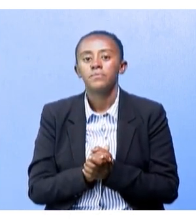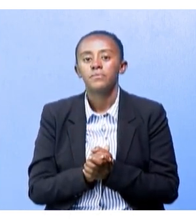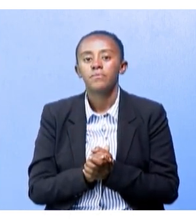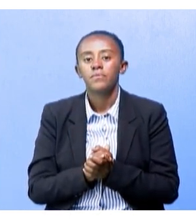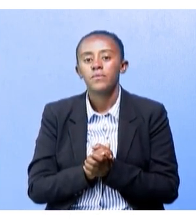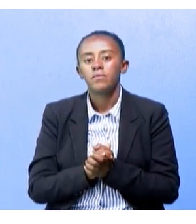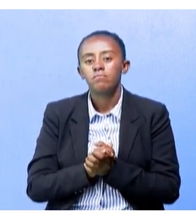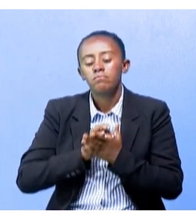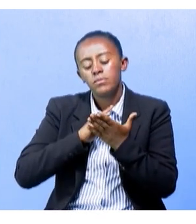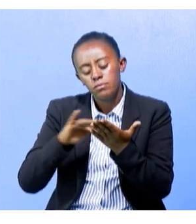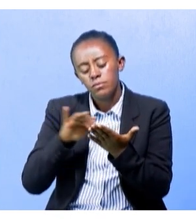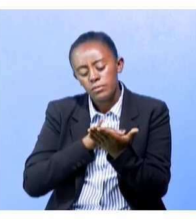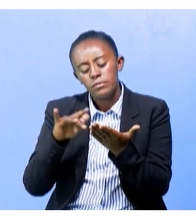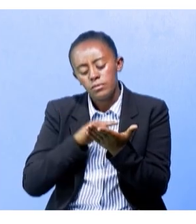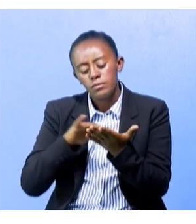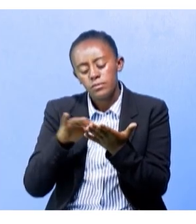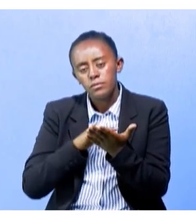study hard.